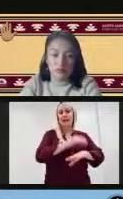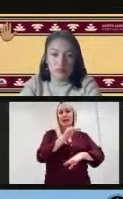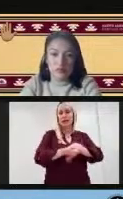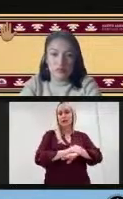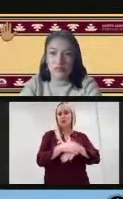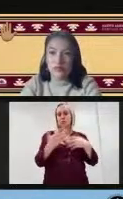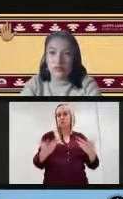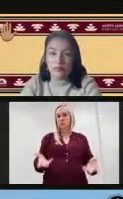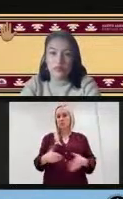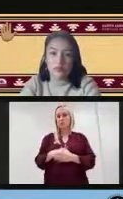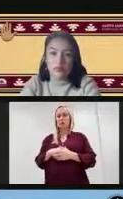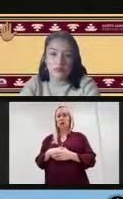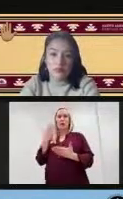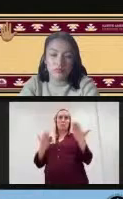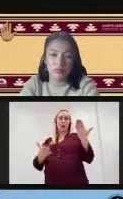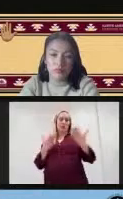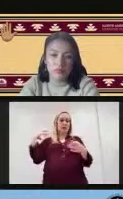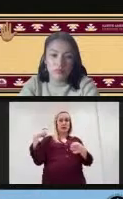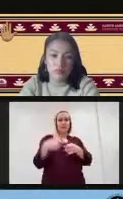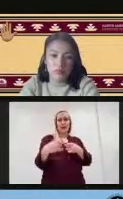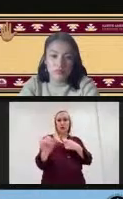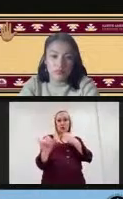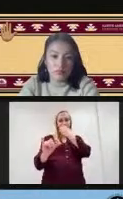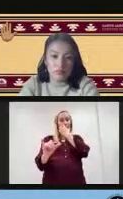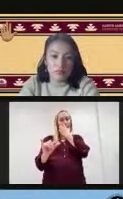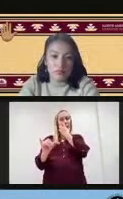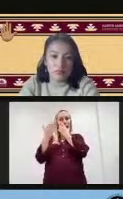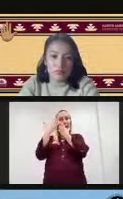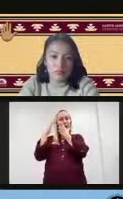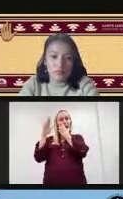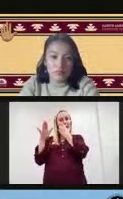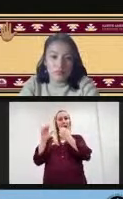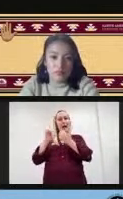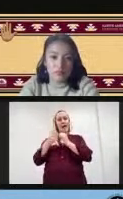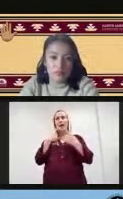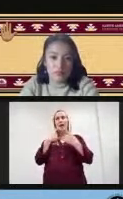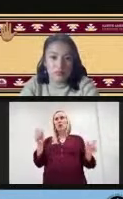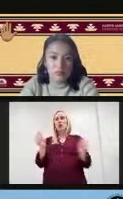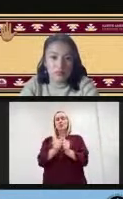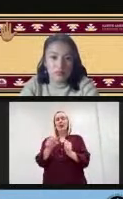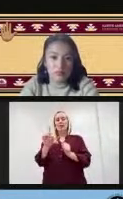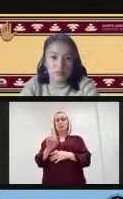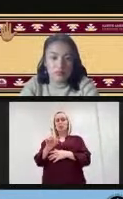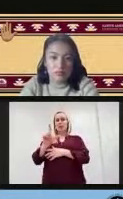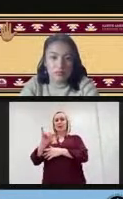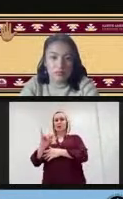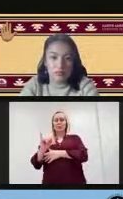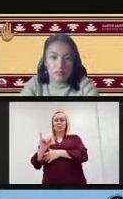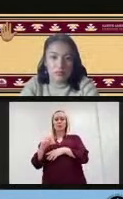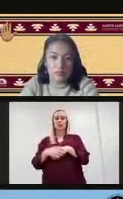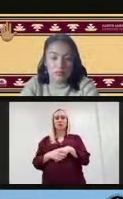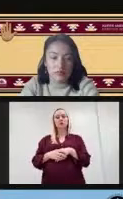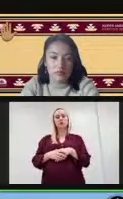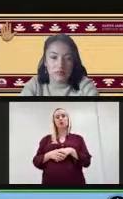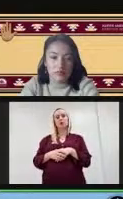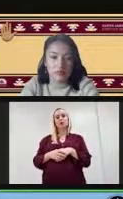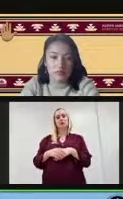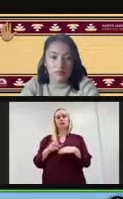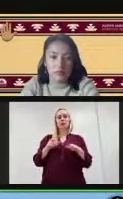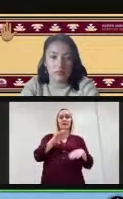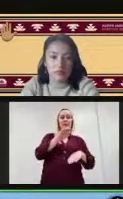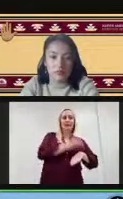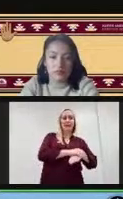and potentially Spanish. I'm not sure how that works with a dual language program. Is it just English and French, or is it English